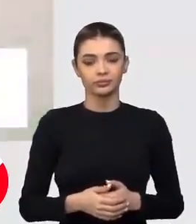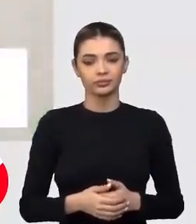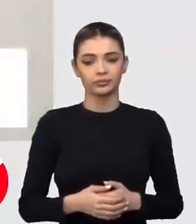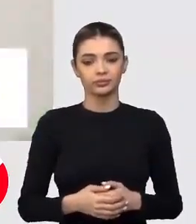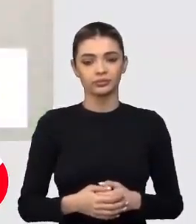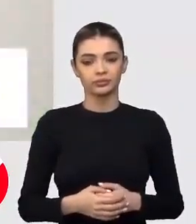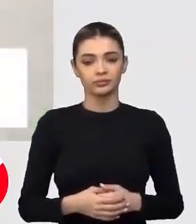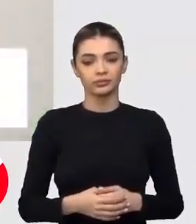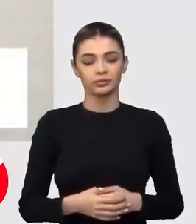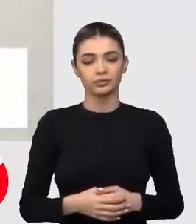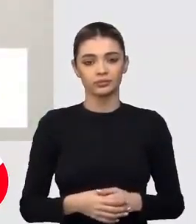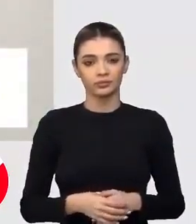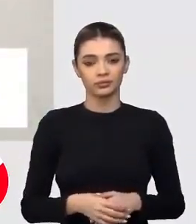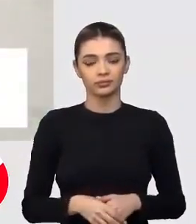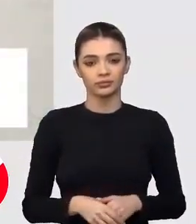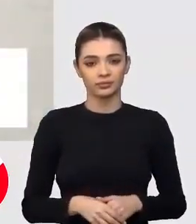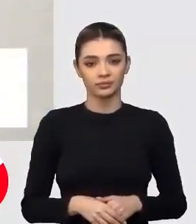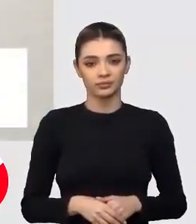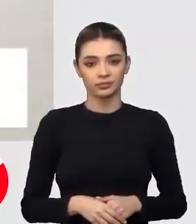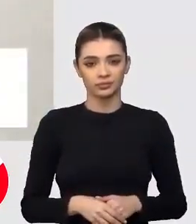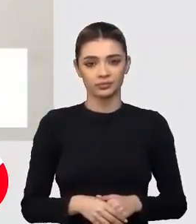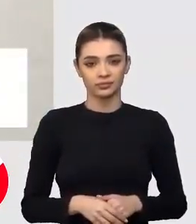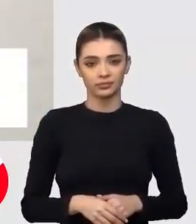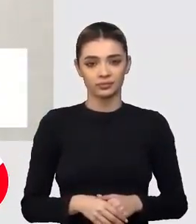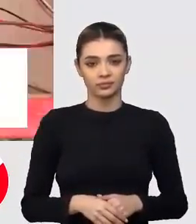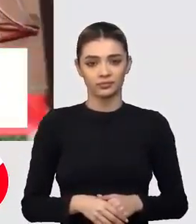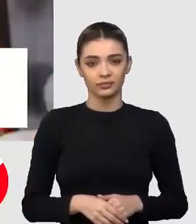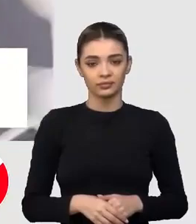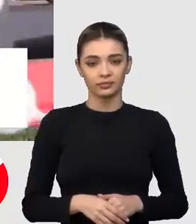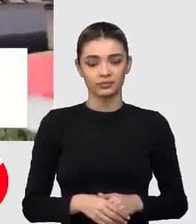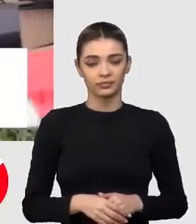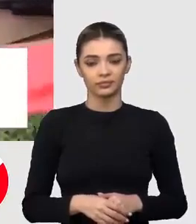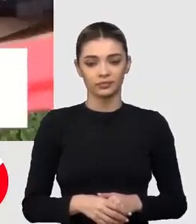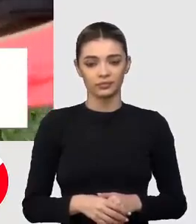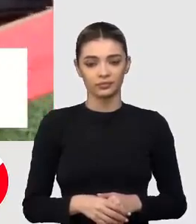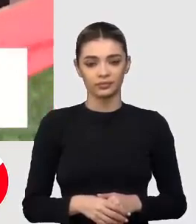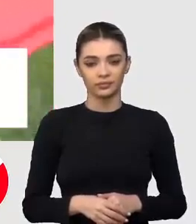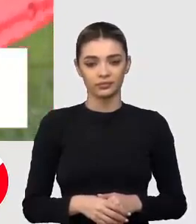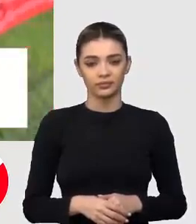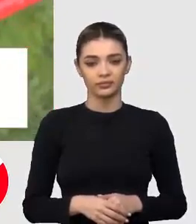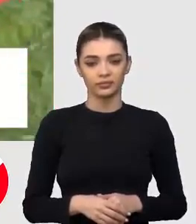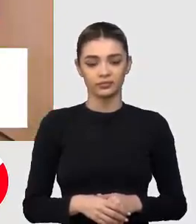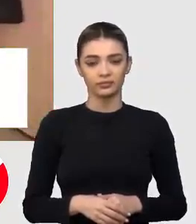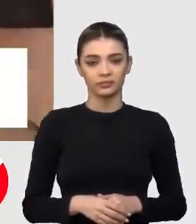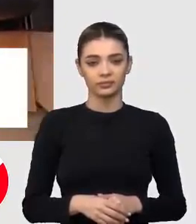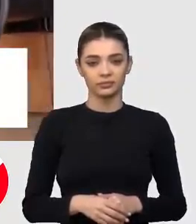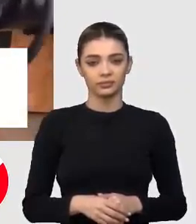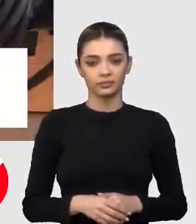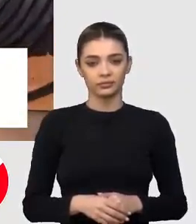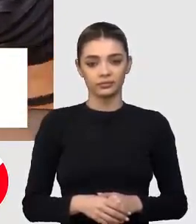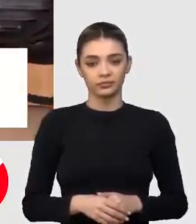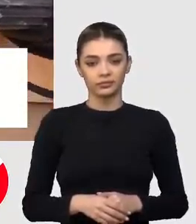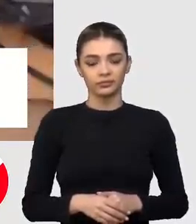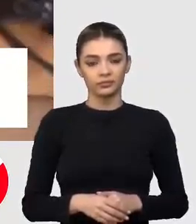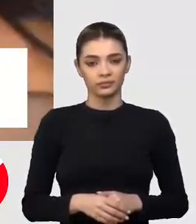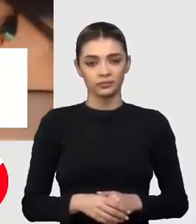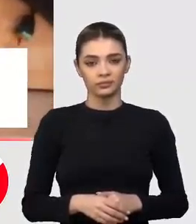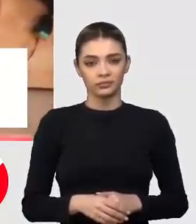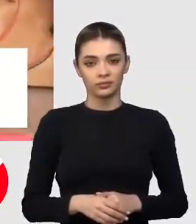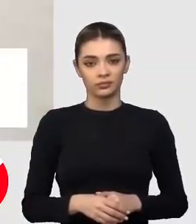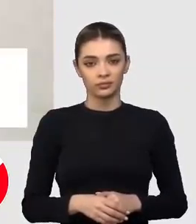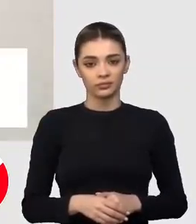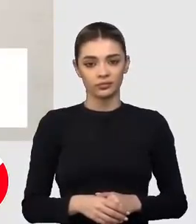același avea catamarană design, care are two-hulls. Și asta îlăși for more stabilitate compared to